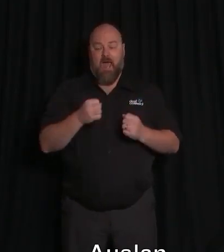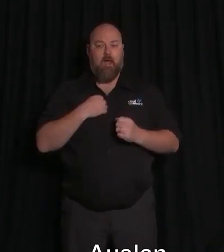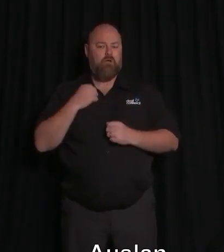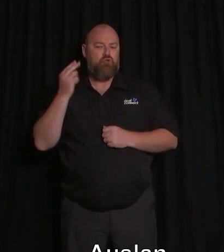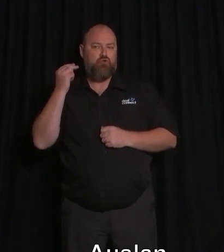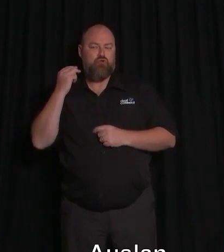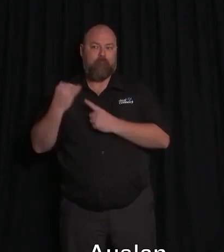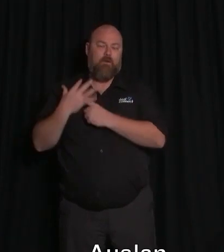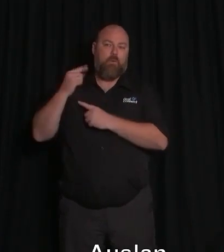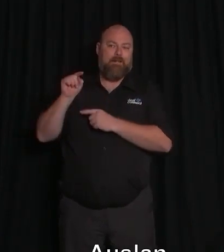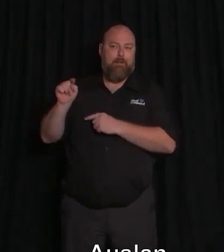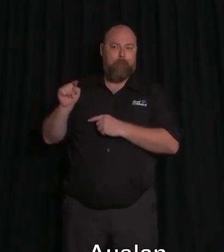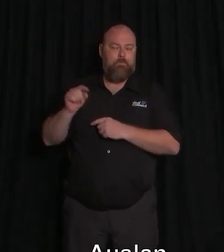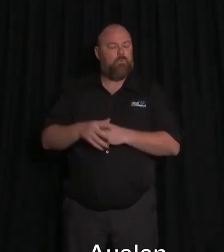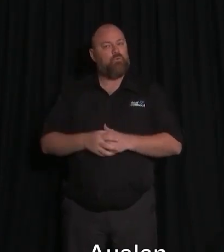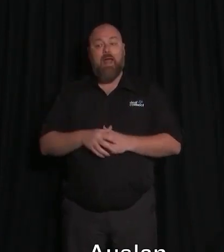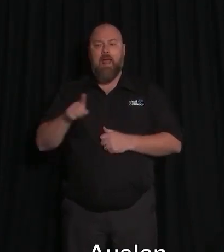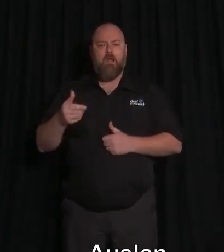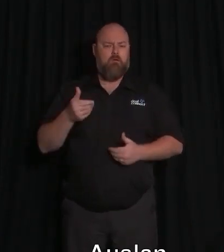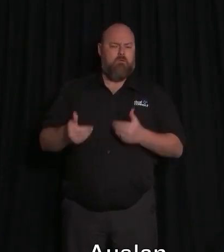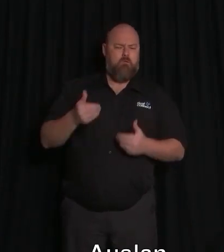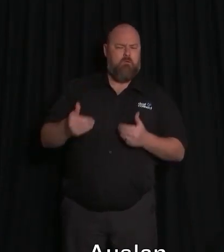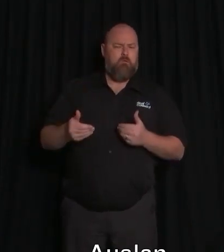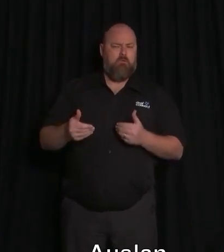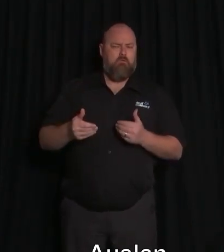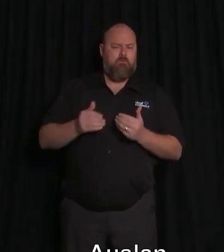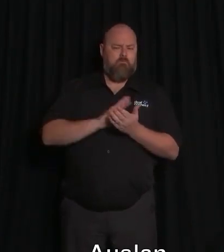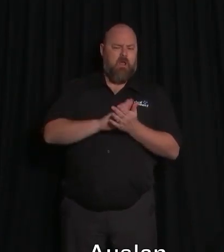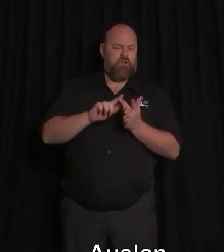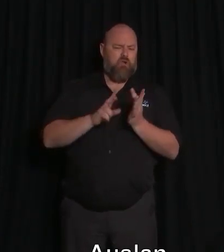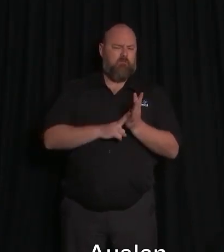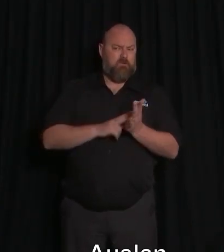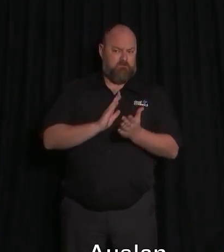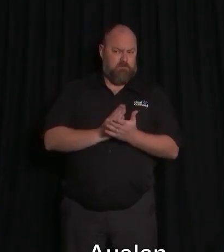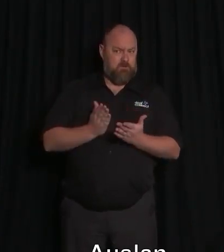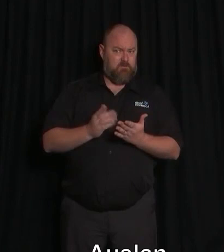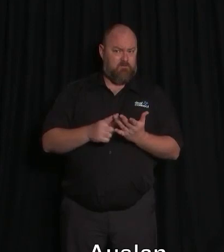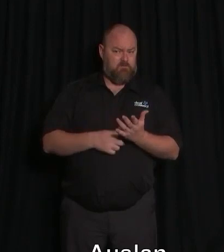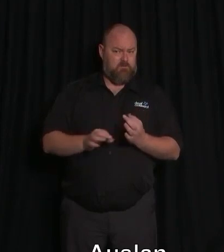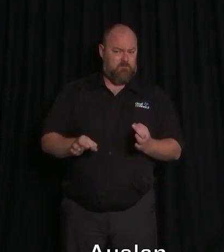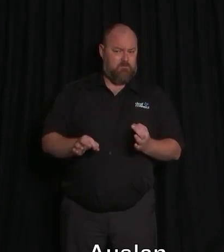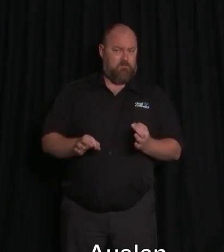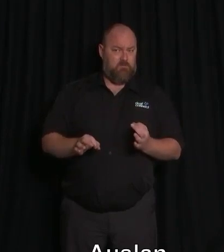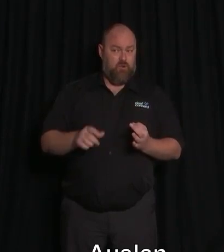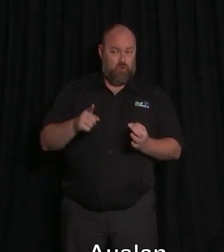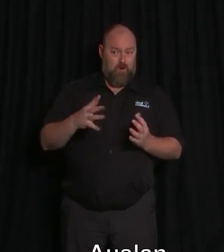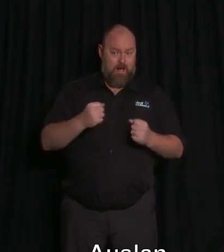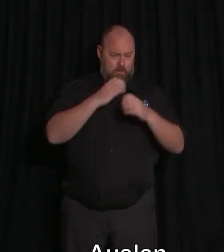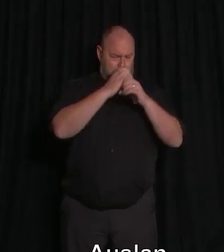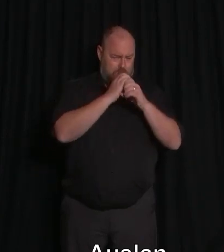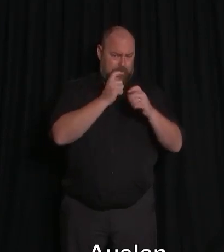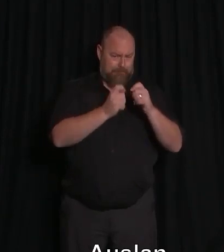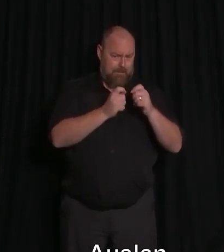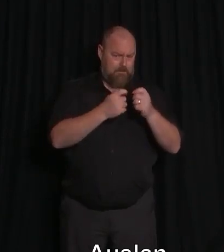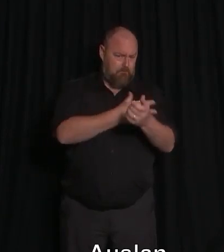and that he was doubtful about whether there was a virus, whether if you tested for it, a test made any sense, whether the virus caused